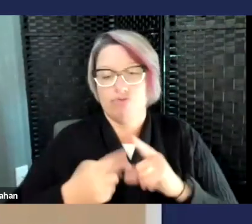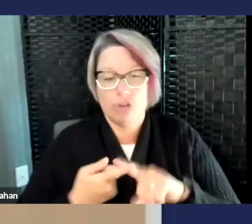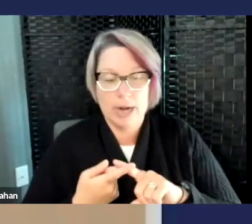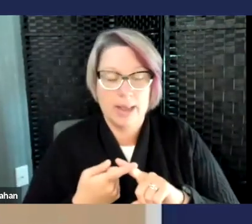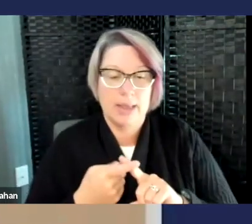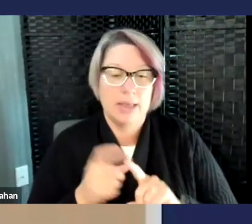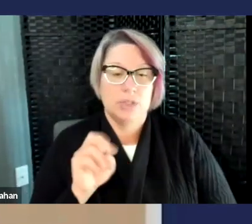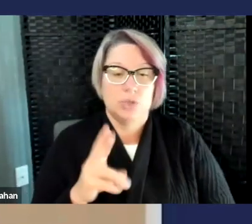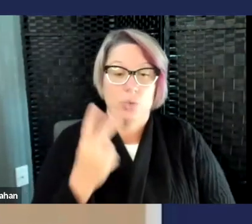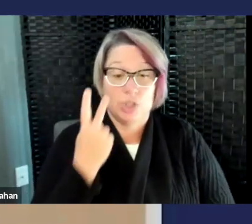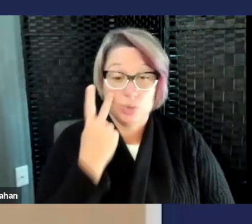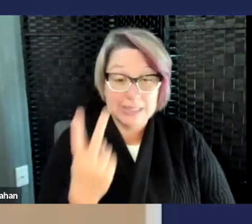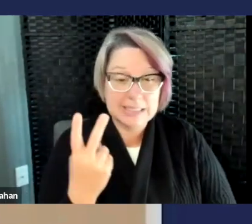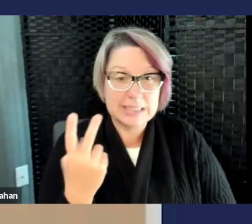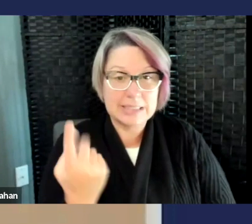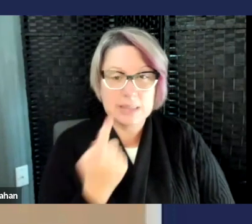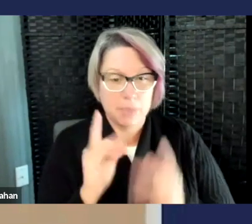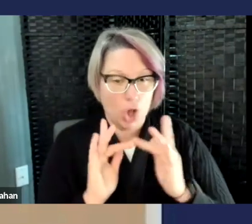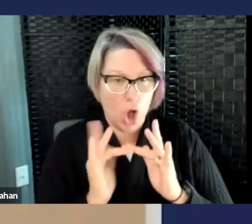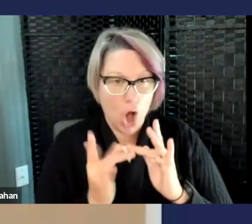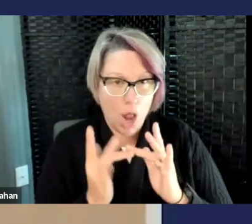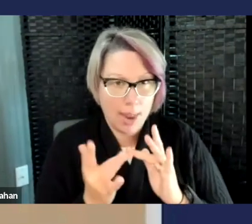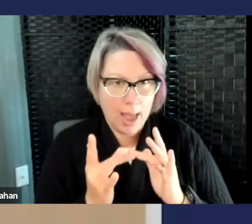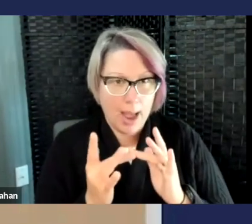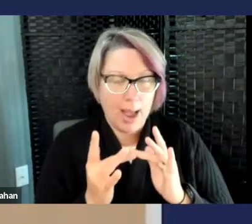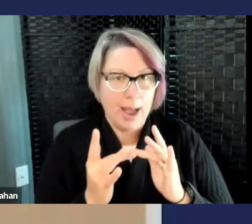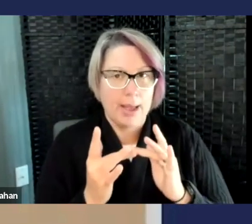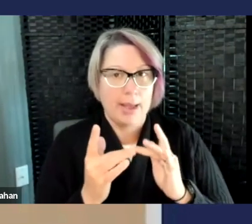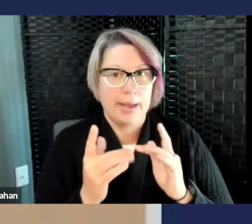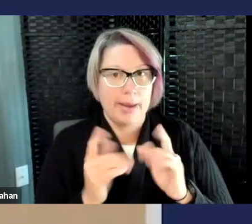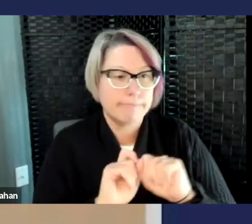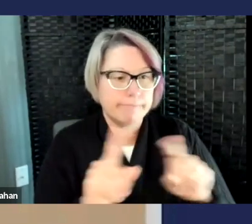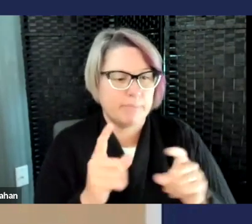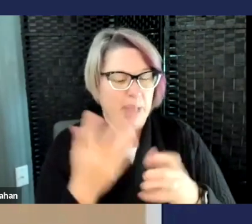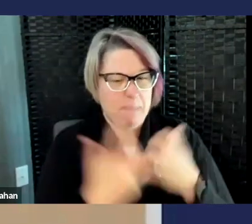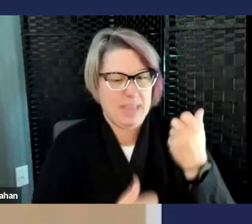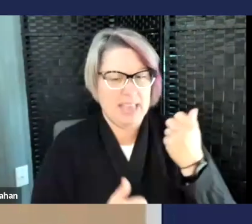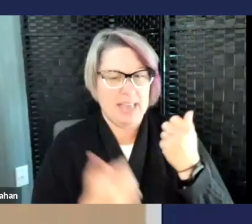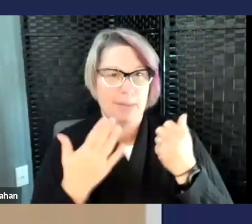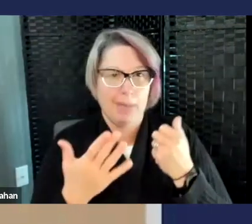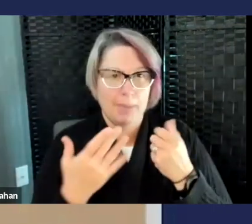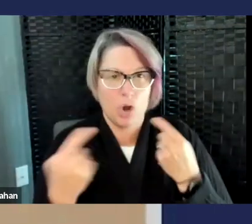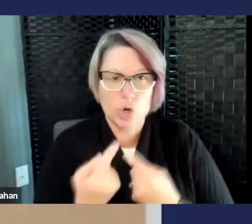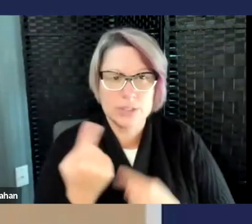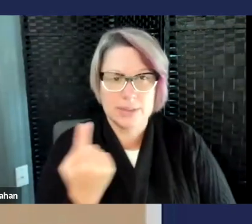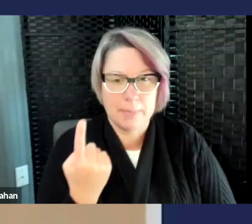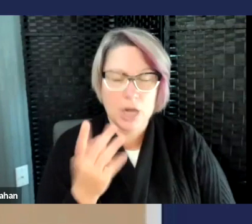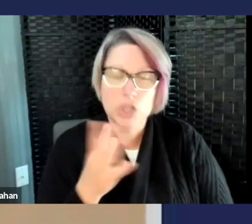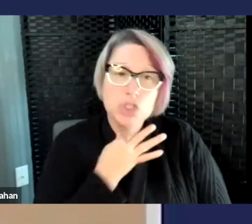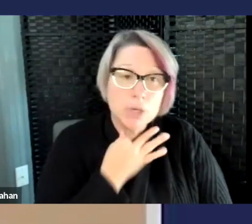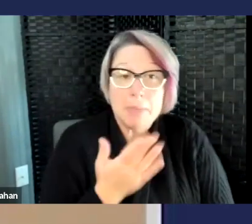you seen something online that was shared that was mean, that might hurt someone? I'm just curious. Maybe